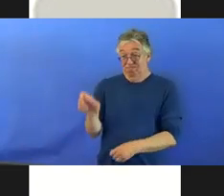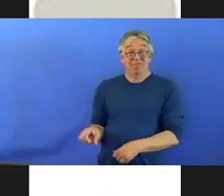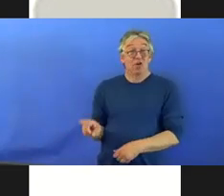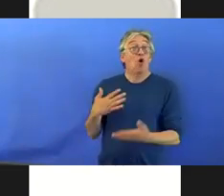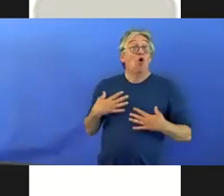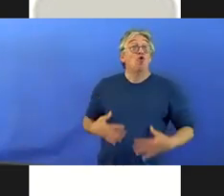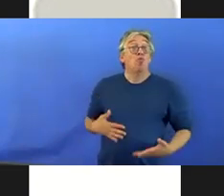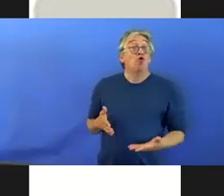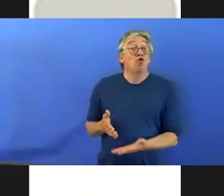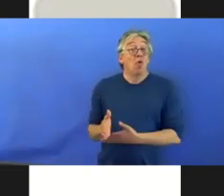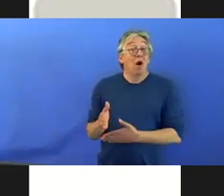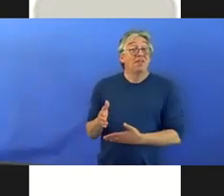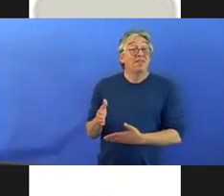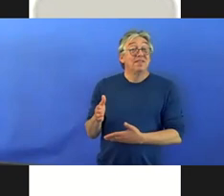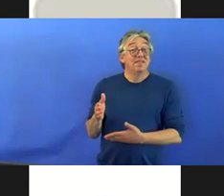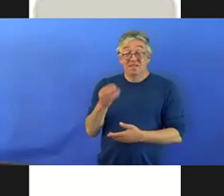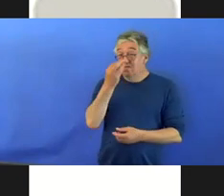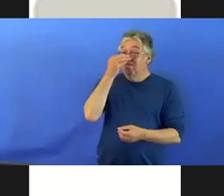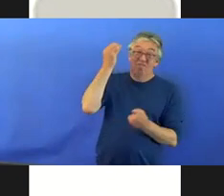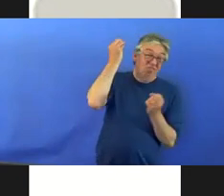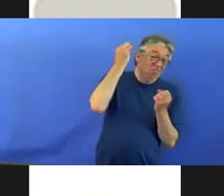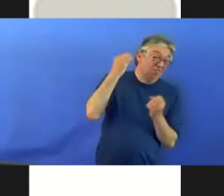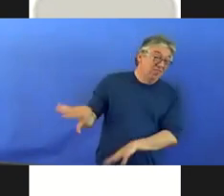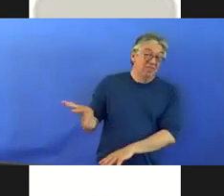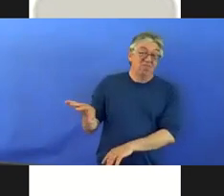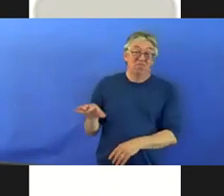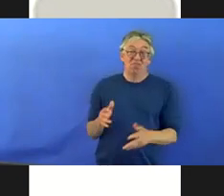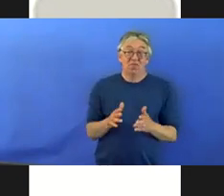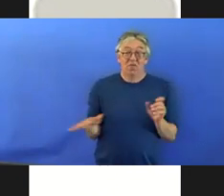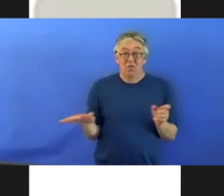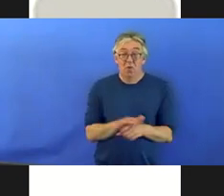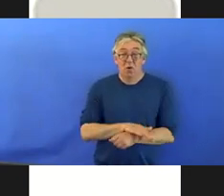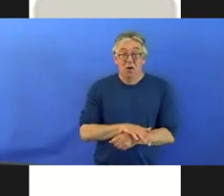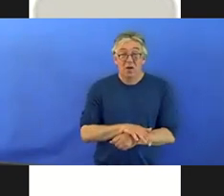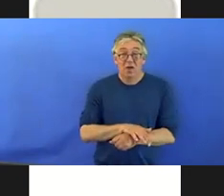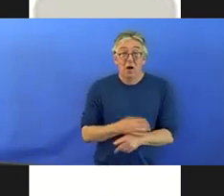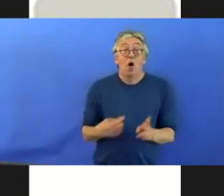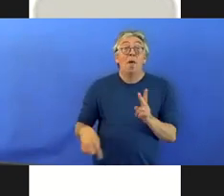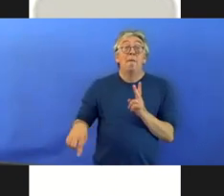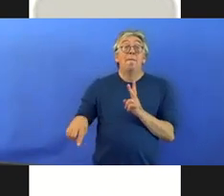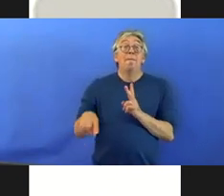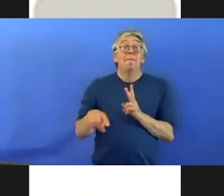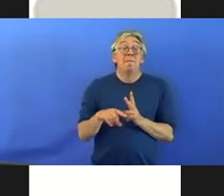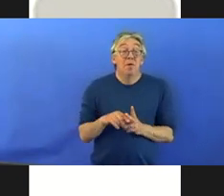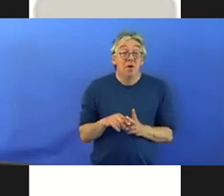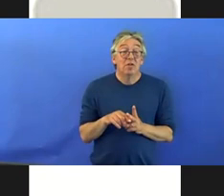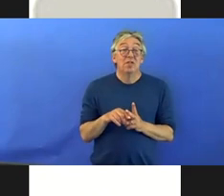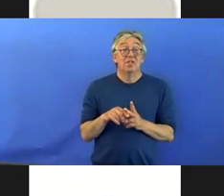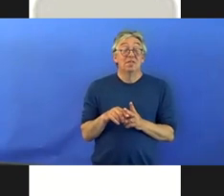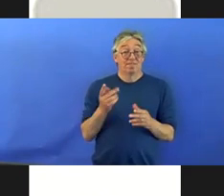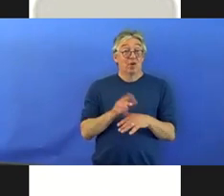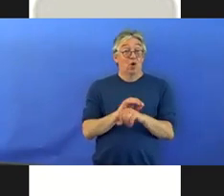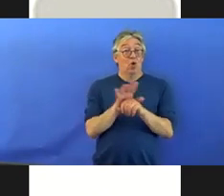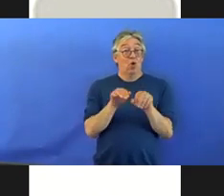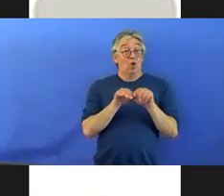ignored. In addition, we haven't allowed to get in the wards after the COVID-19